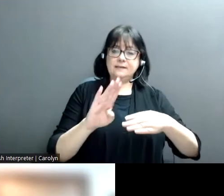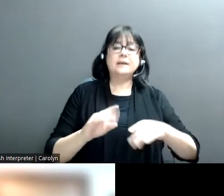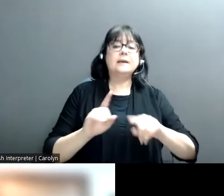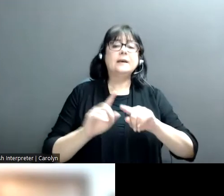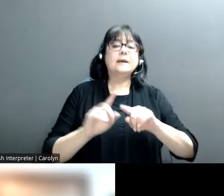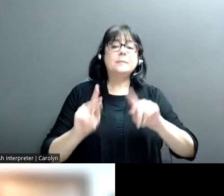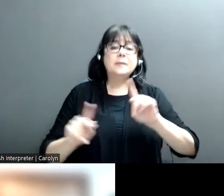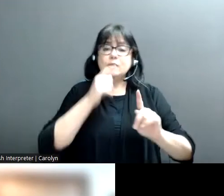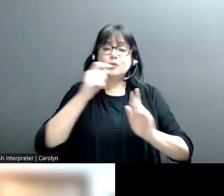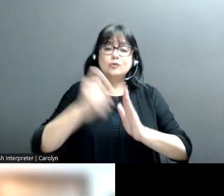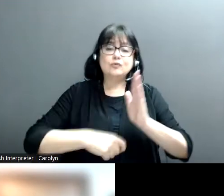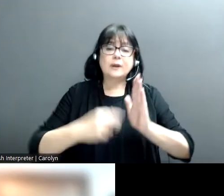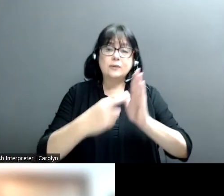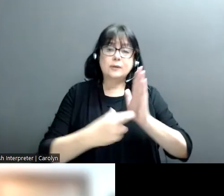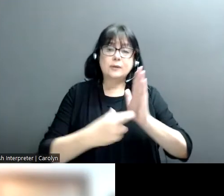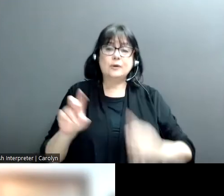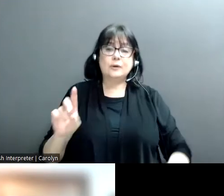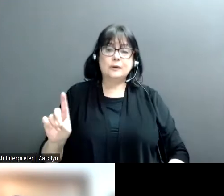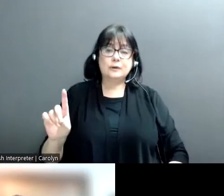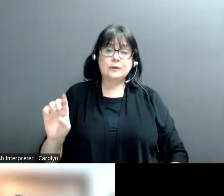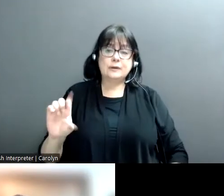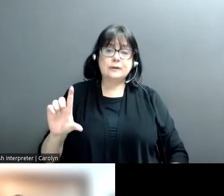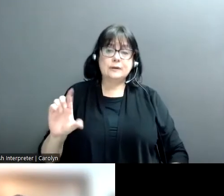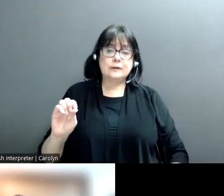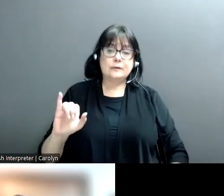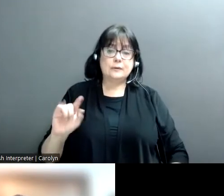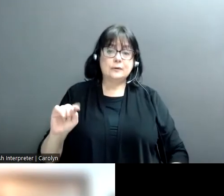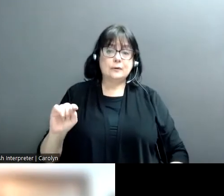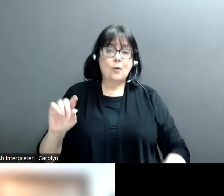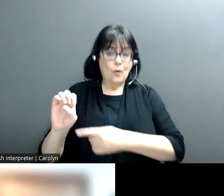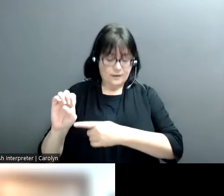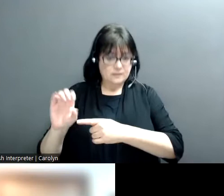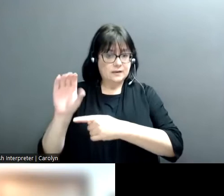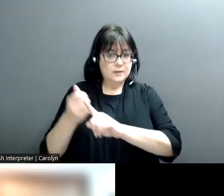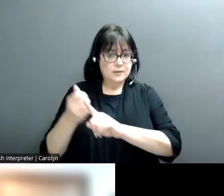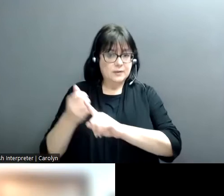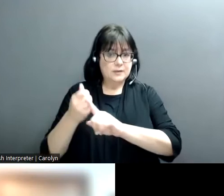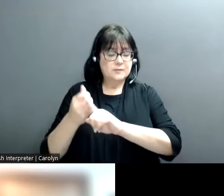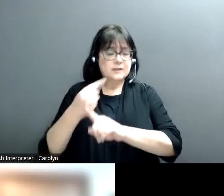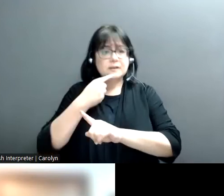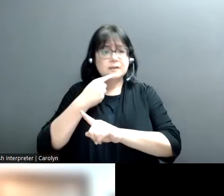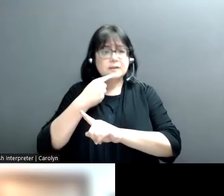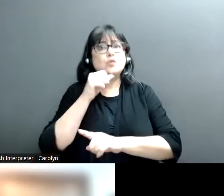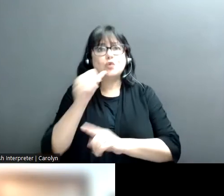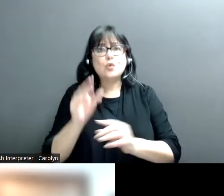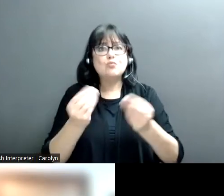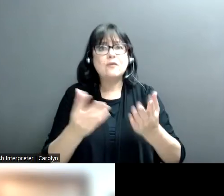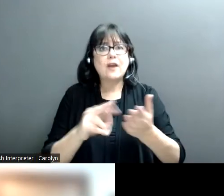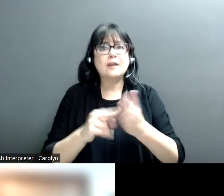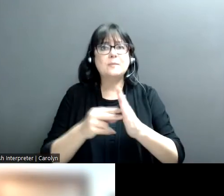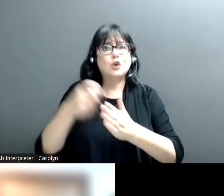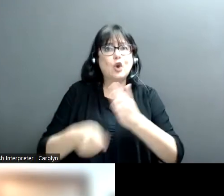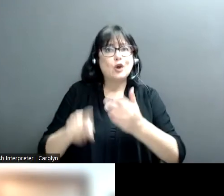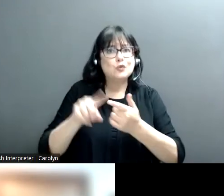reverse and putting out reports out there saying, well, if you don't do this, this is a cost of not doing it. And I think that messaging is really dripping